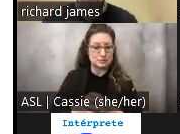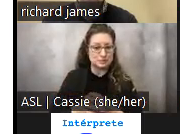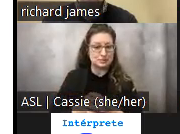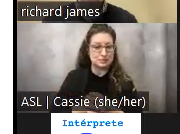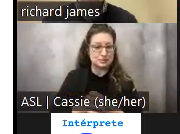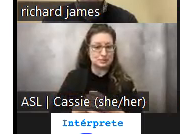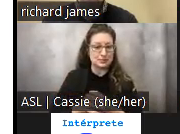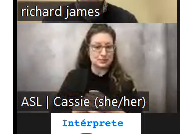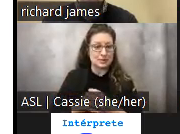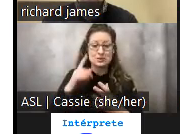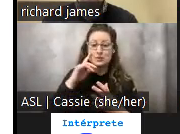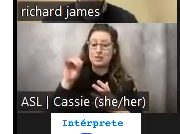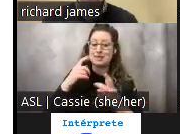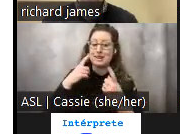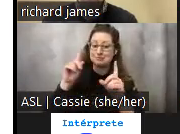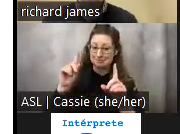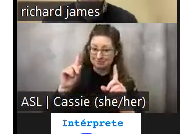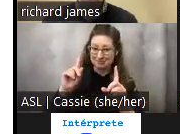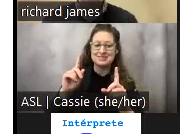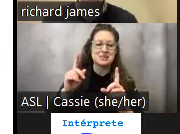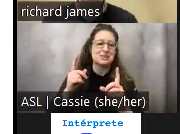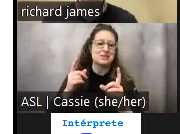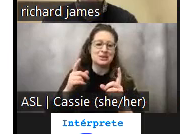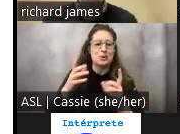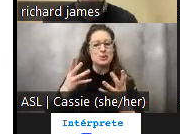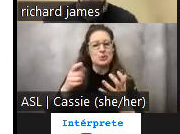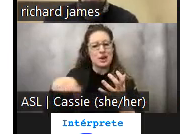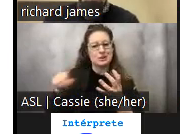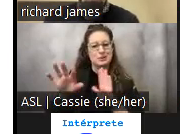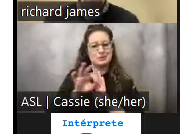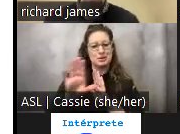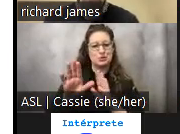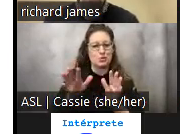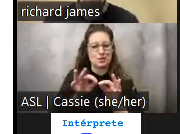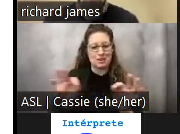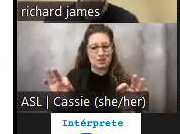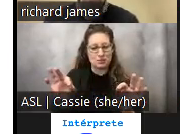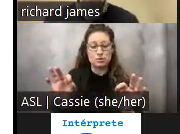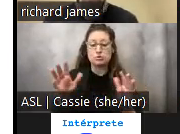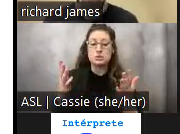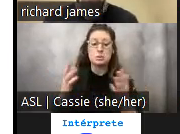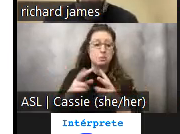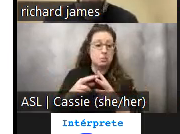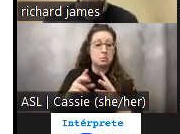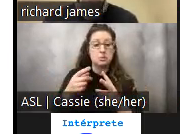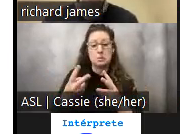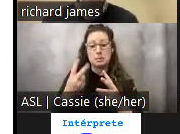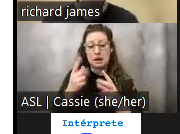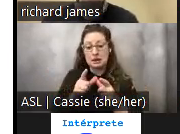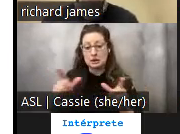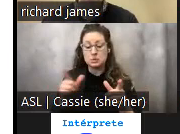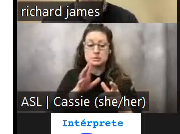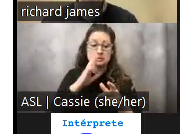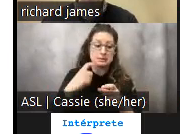that all of you who are joining select a language, whether you are bilingual or speak Spanish or English. We're going to ask